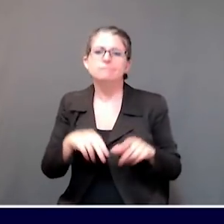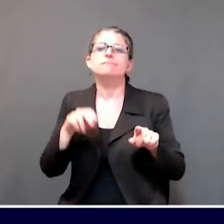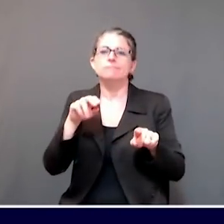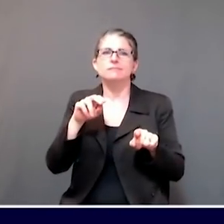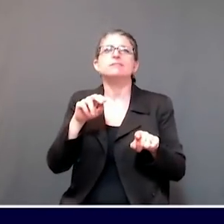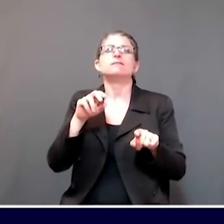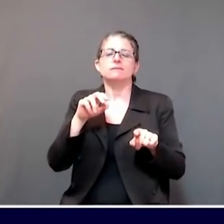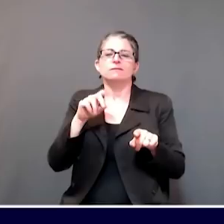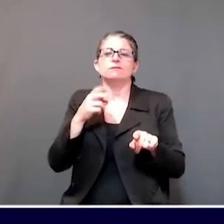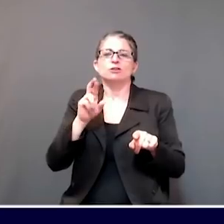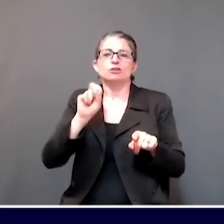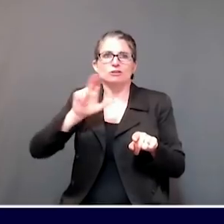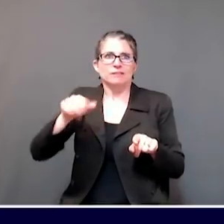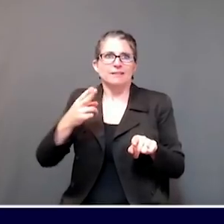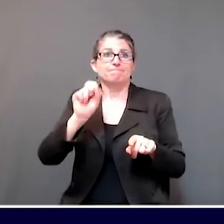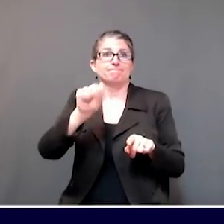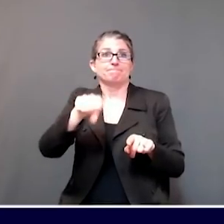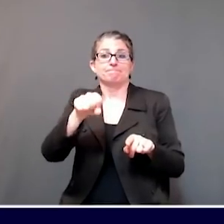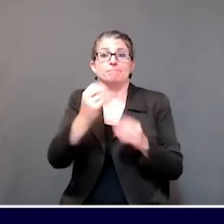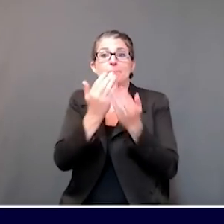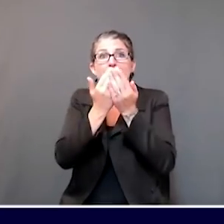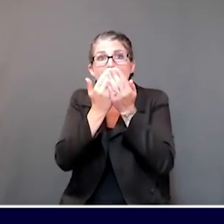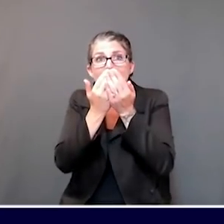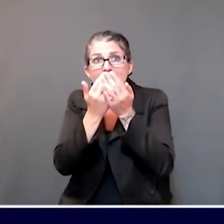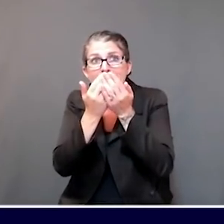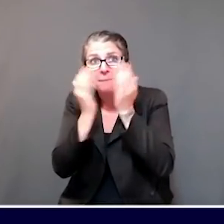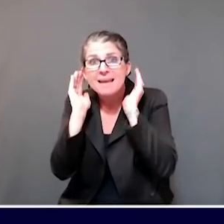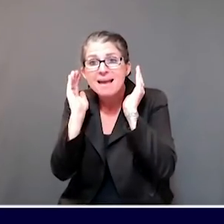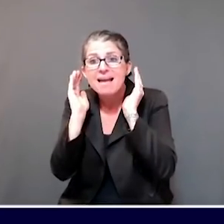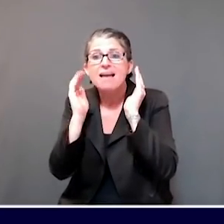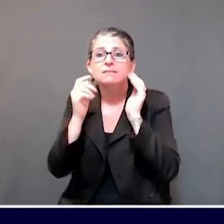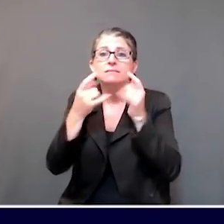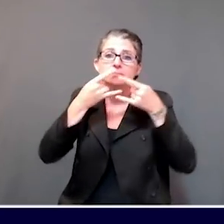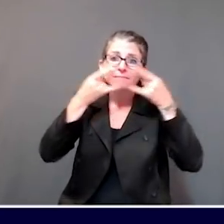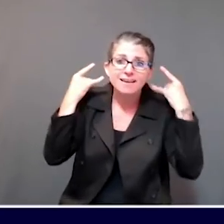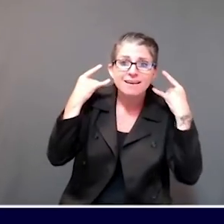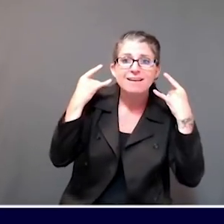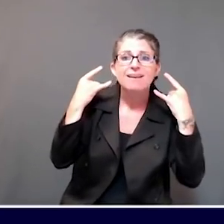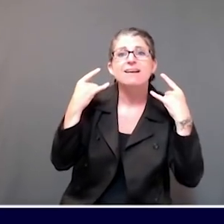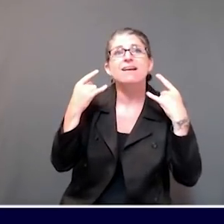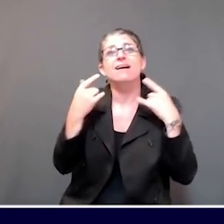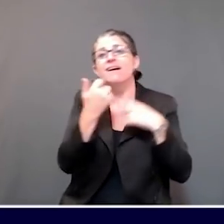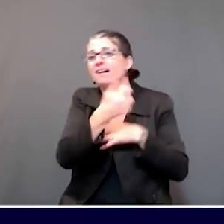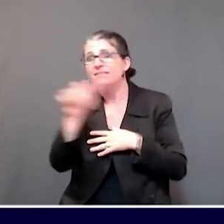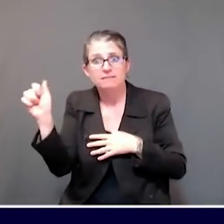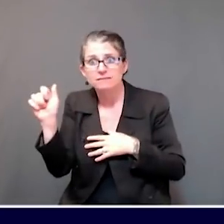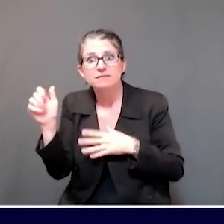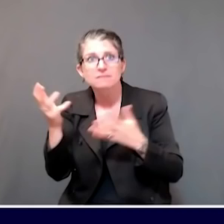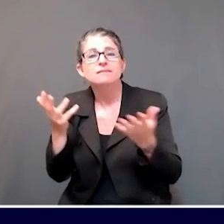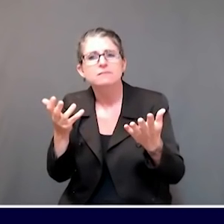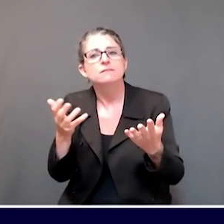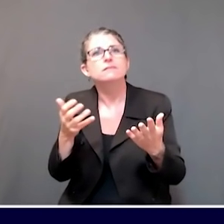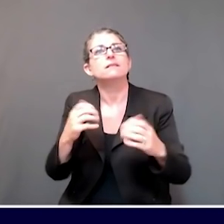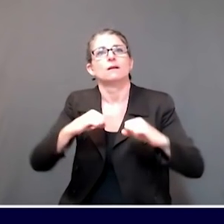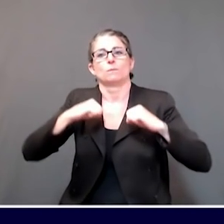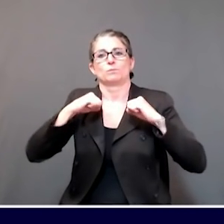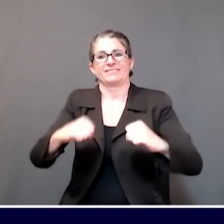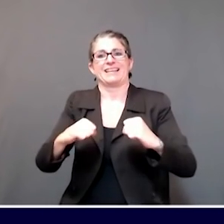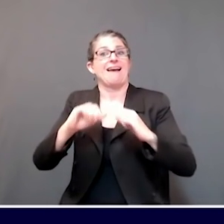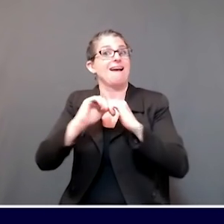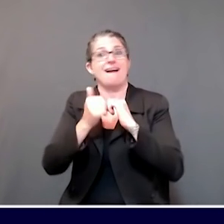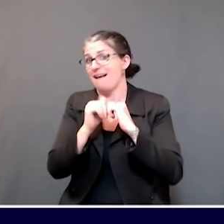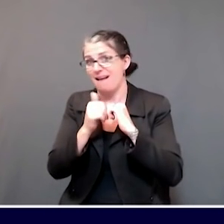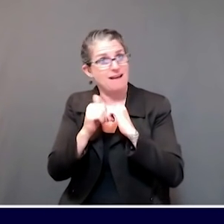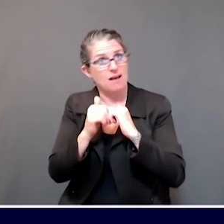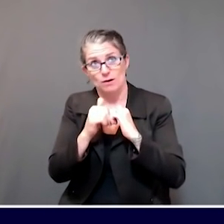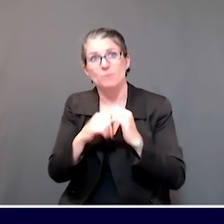coverings can help reduce transmission of COVID-19 in two ways. The first and the most well-studied is they